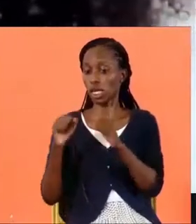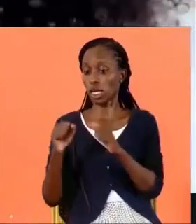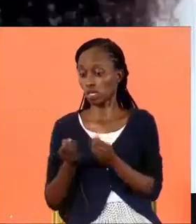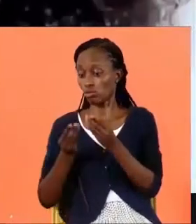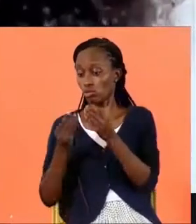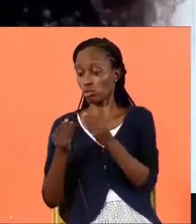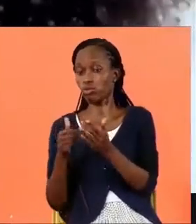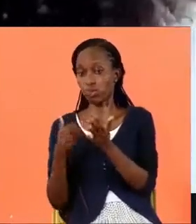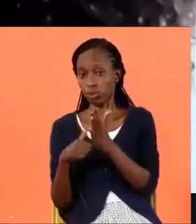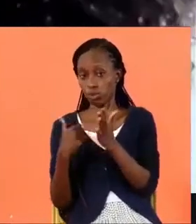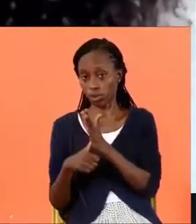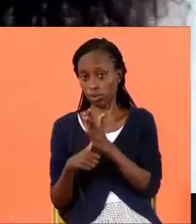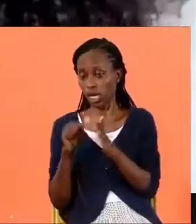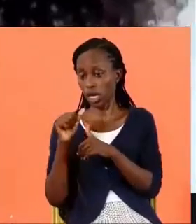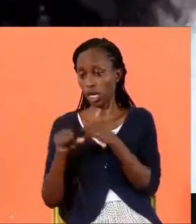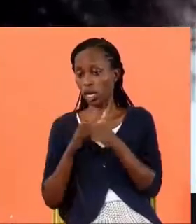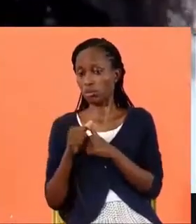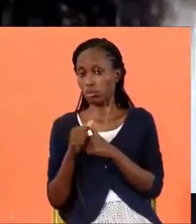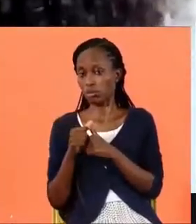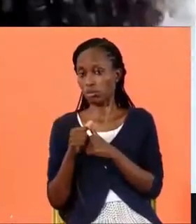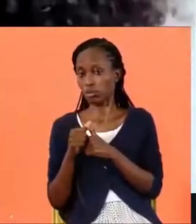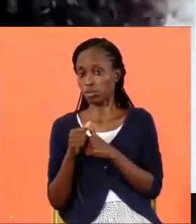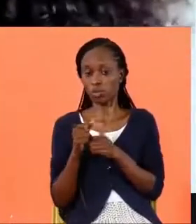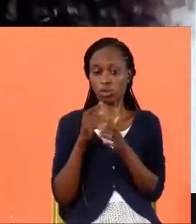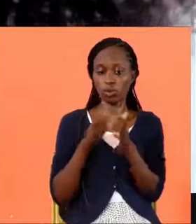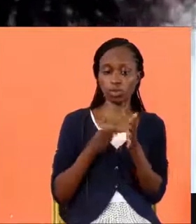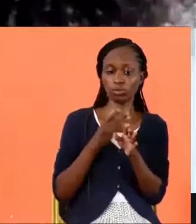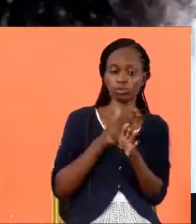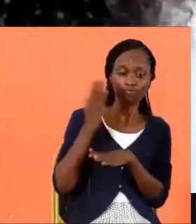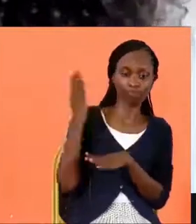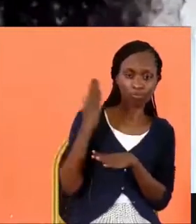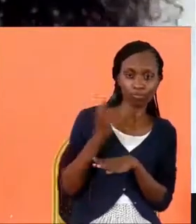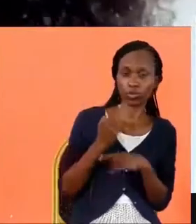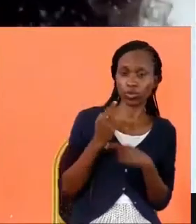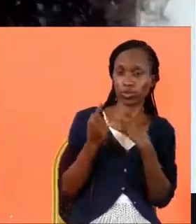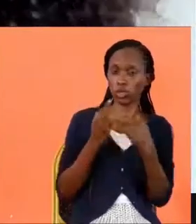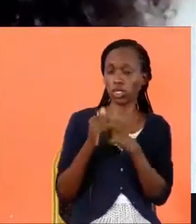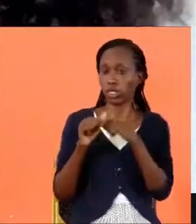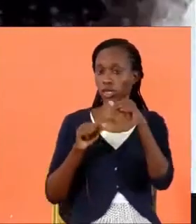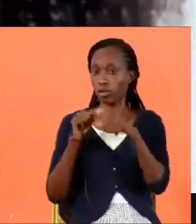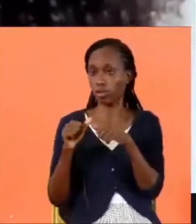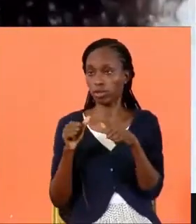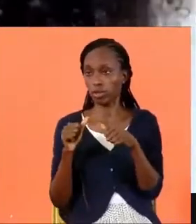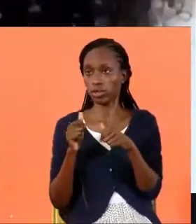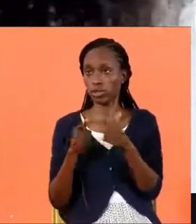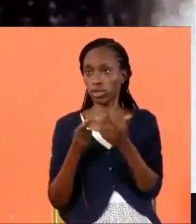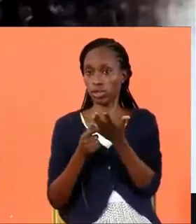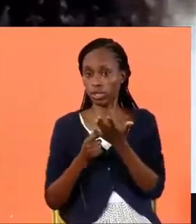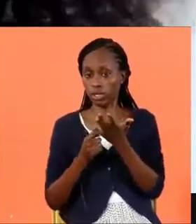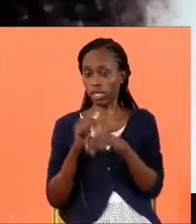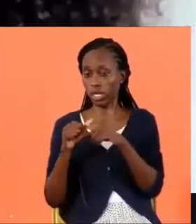this issue of illicit financial flows, which is what Mukasiri and what Ranga were mentioning before, this discussion about